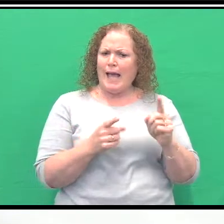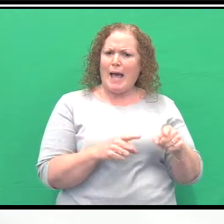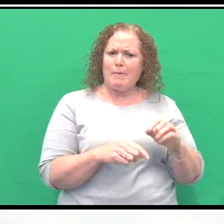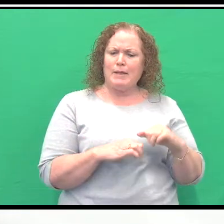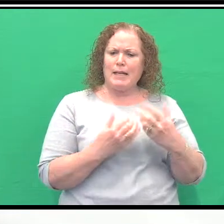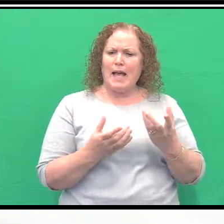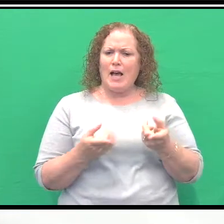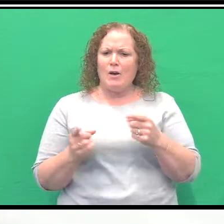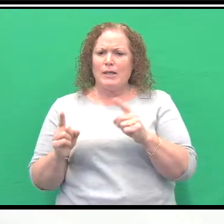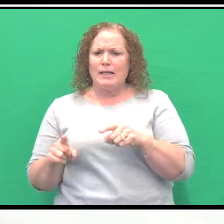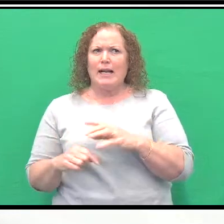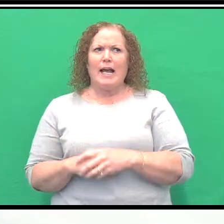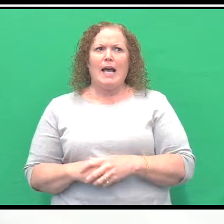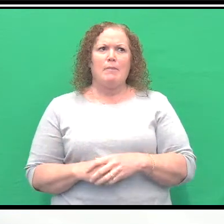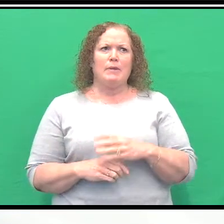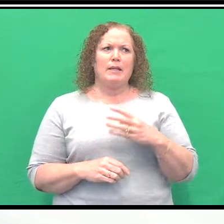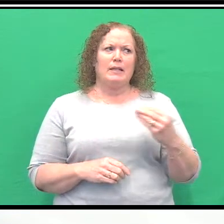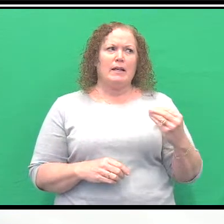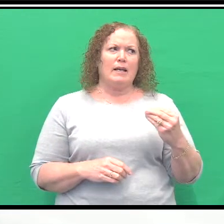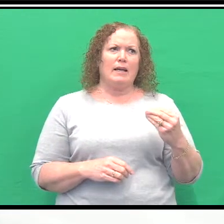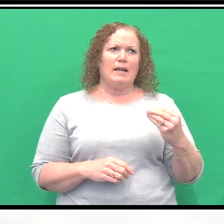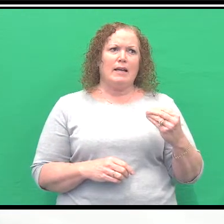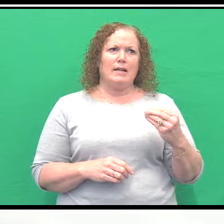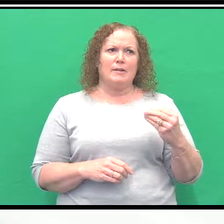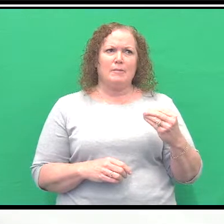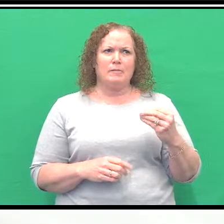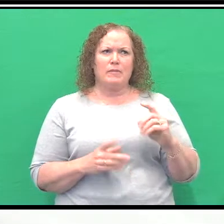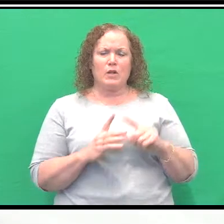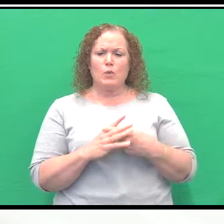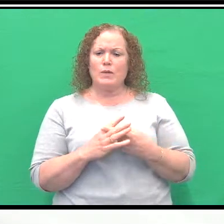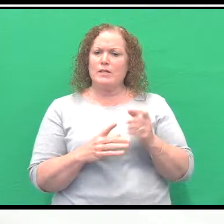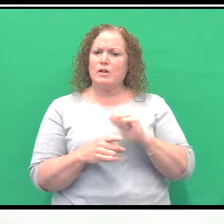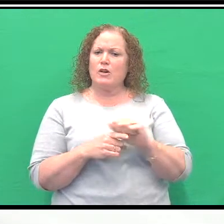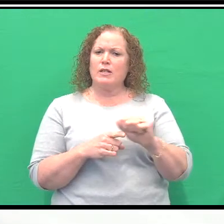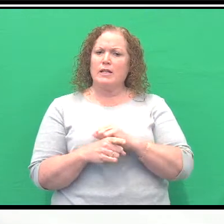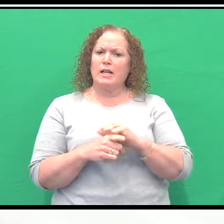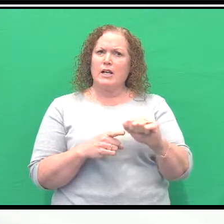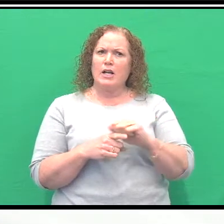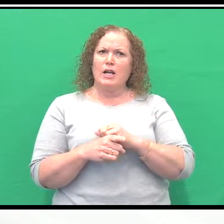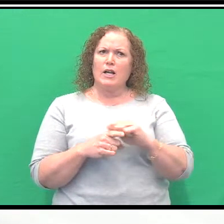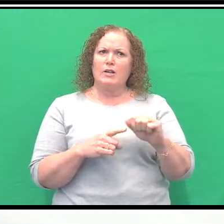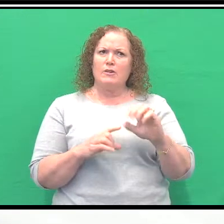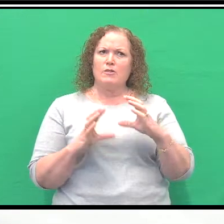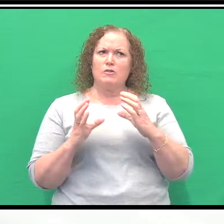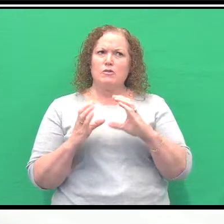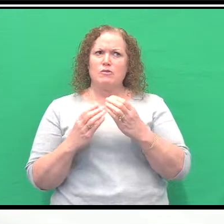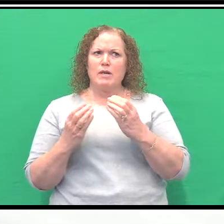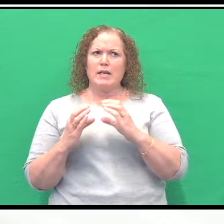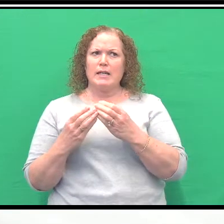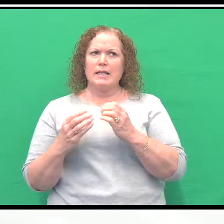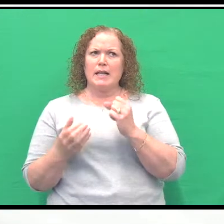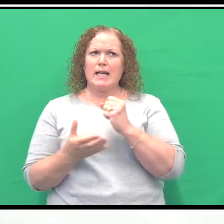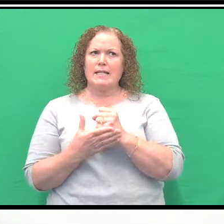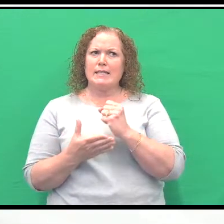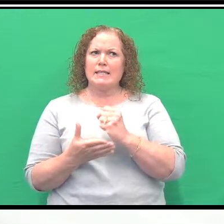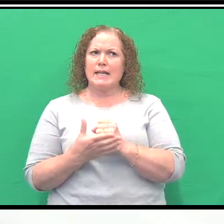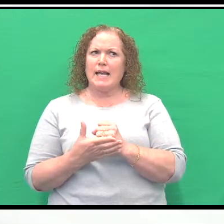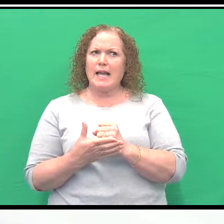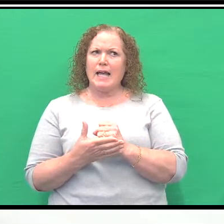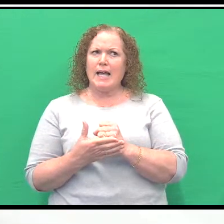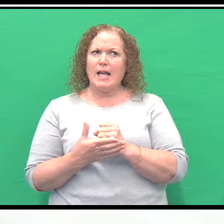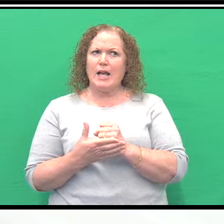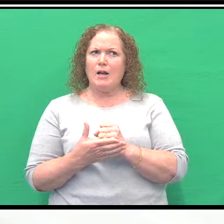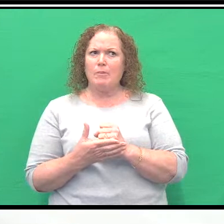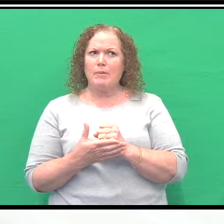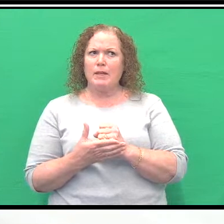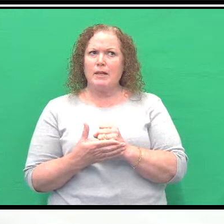we've started a 7-series training program with them to help mitigate things when they're dealing with students, and how to